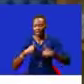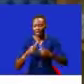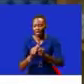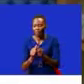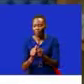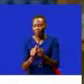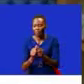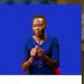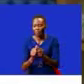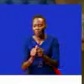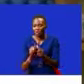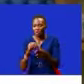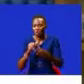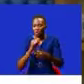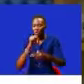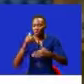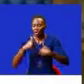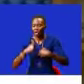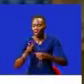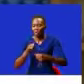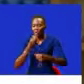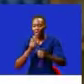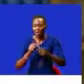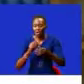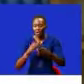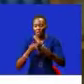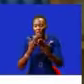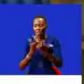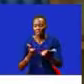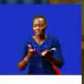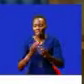stockout or there are commodities that are missing,